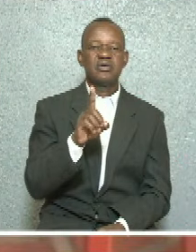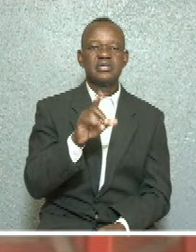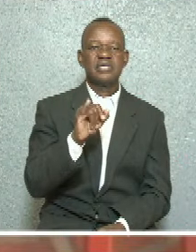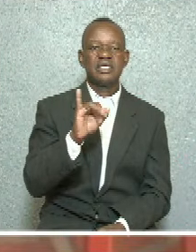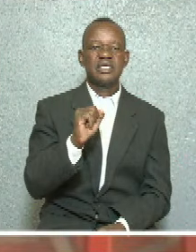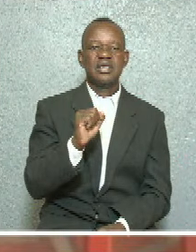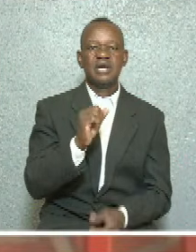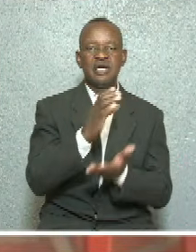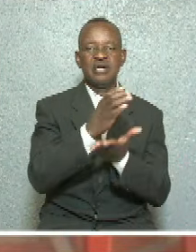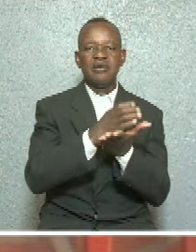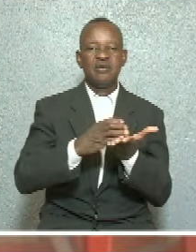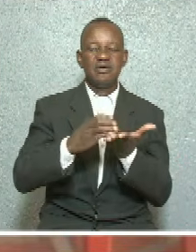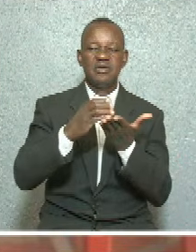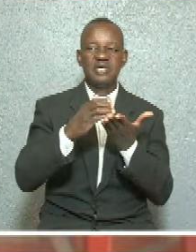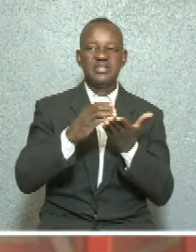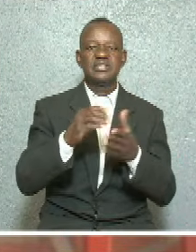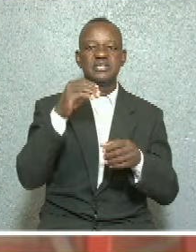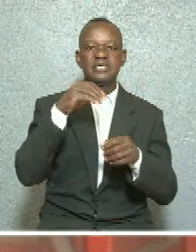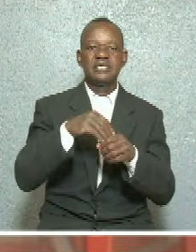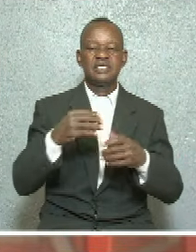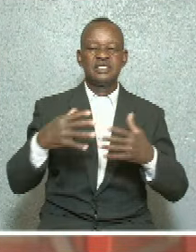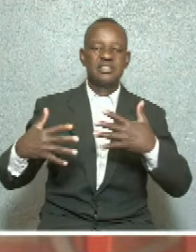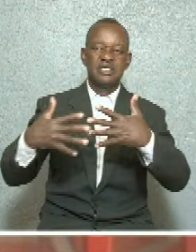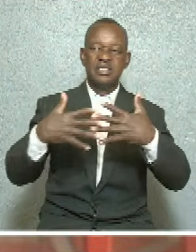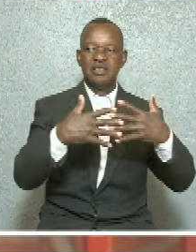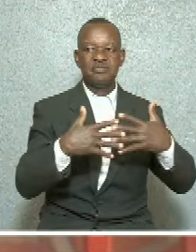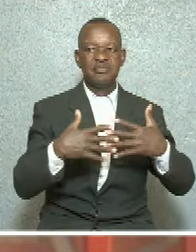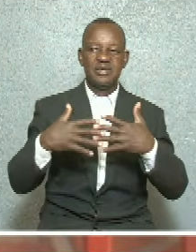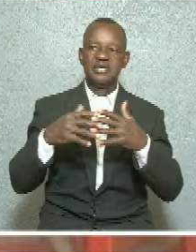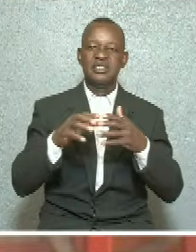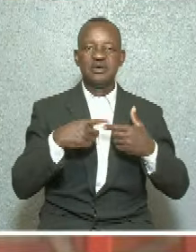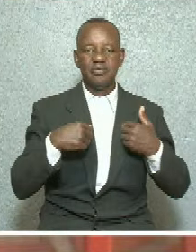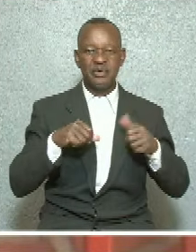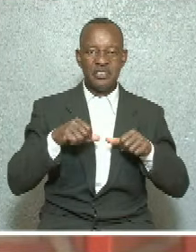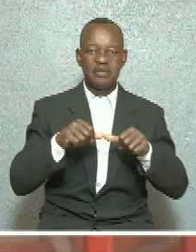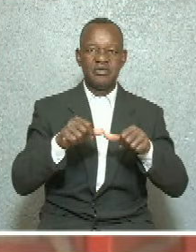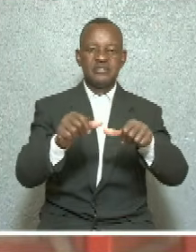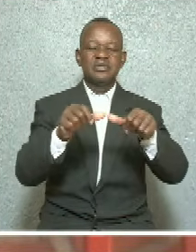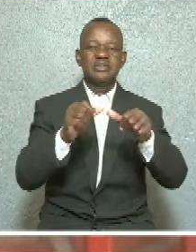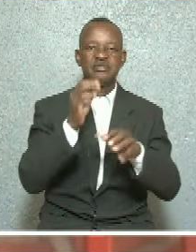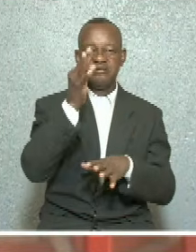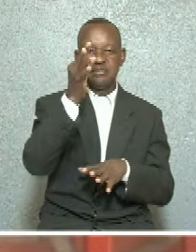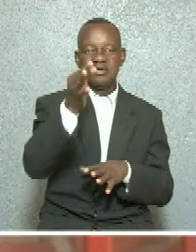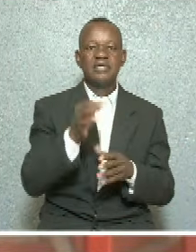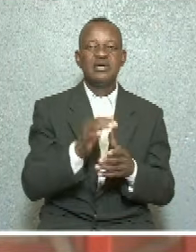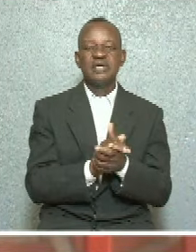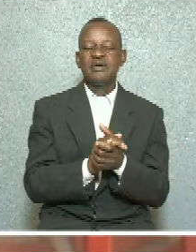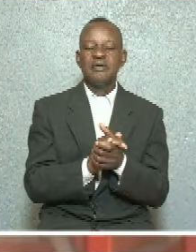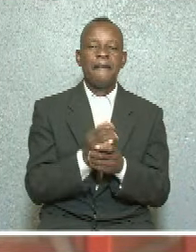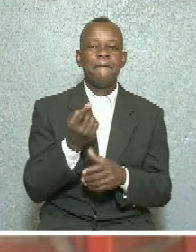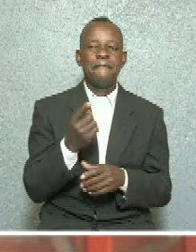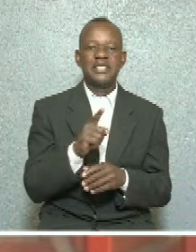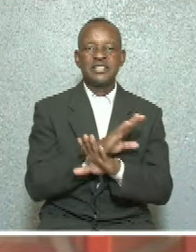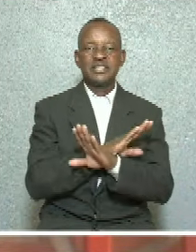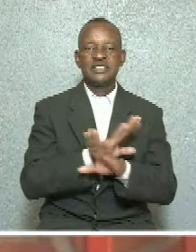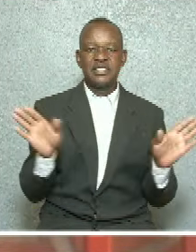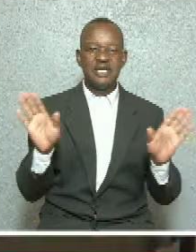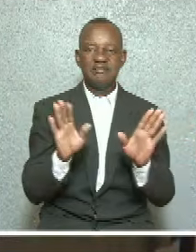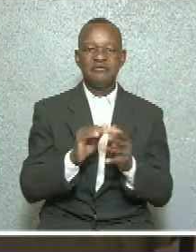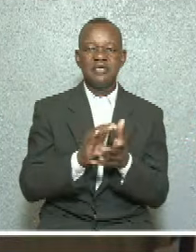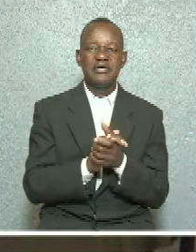youth. So as we're moving forward, they say never forget where you come from, and this is where I come from. Thank you so